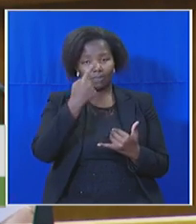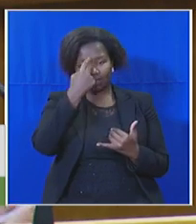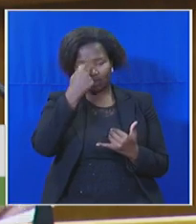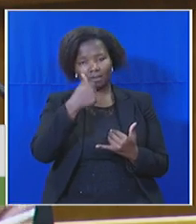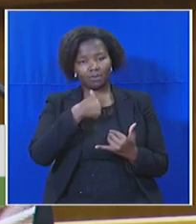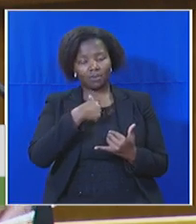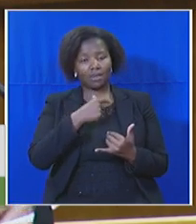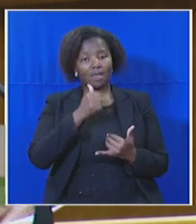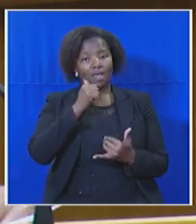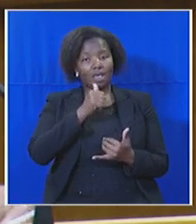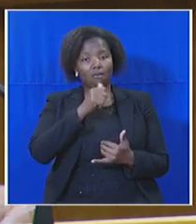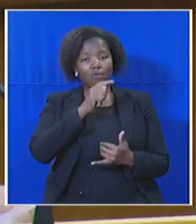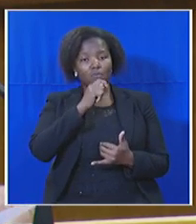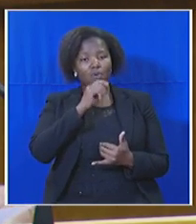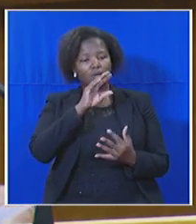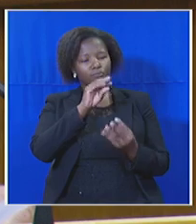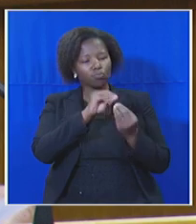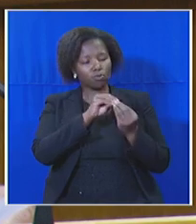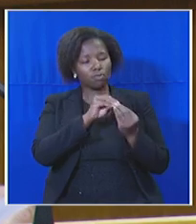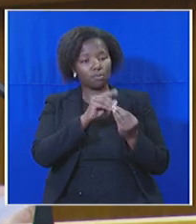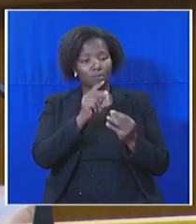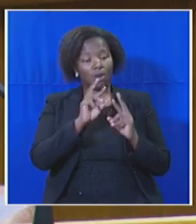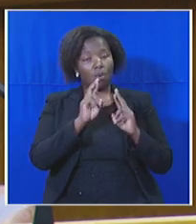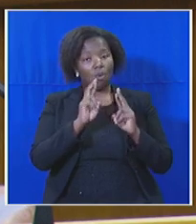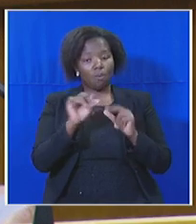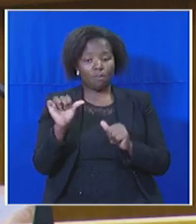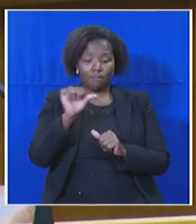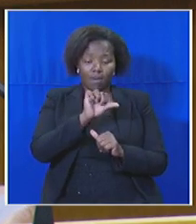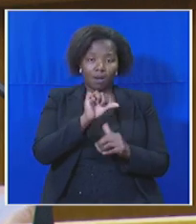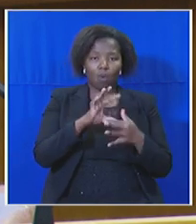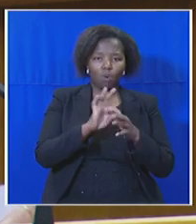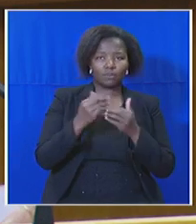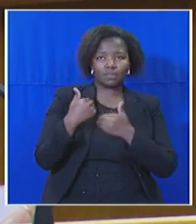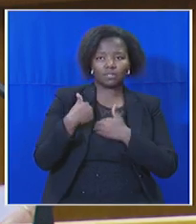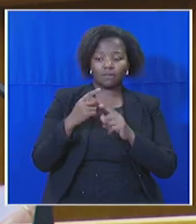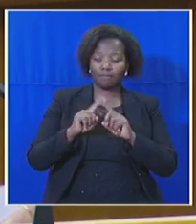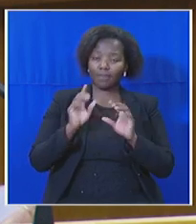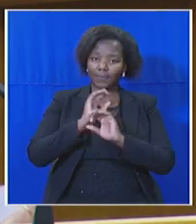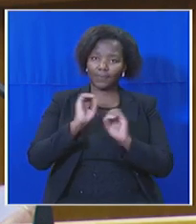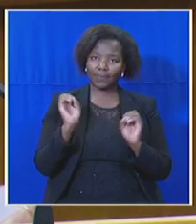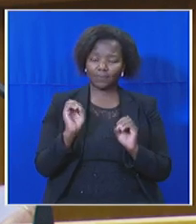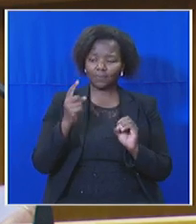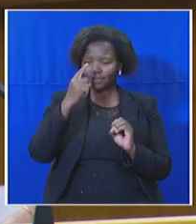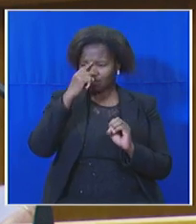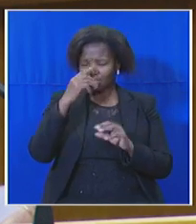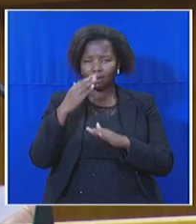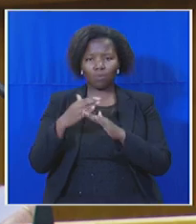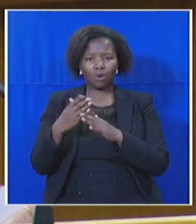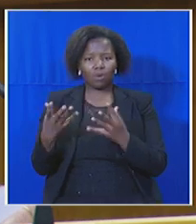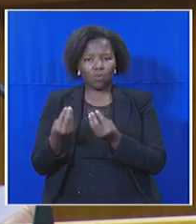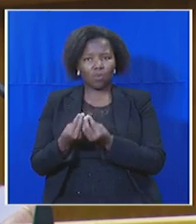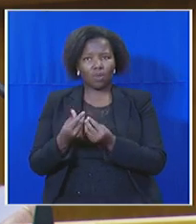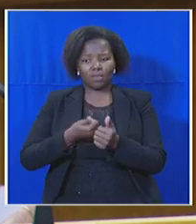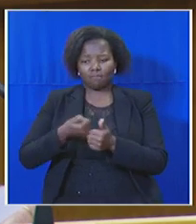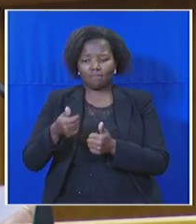every morning and prayed that they would come home safe, but worried endlessly that they wouldn't. Think, too, of their colleagues who returned to an office with an